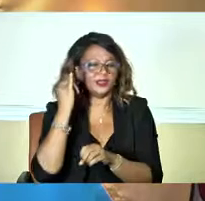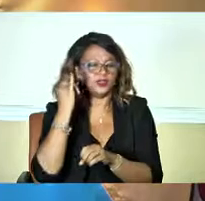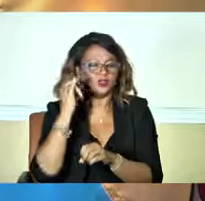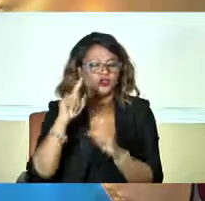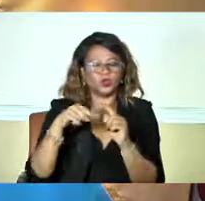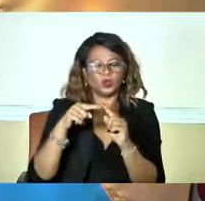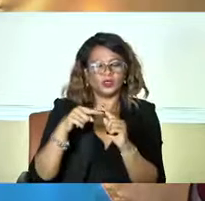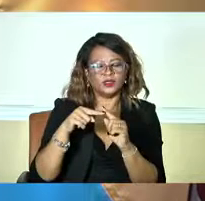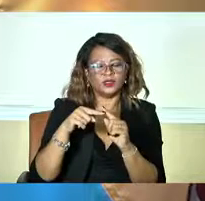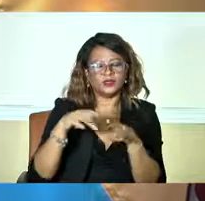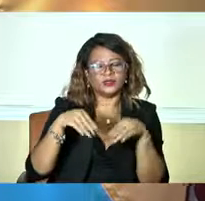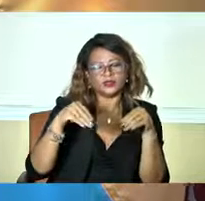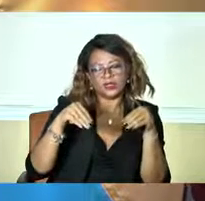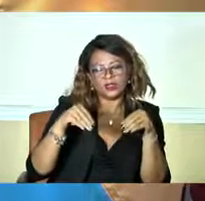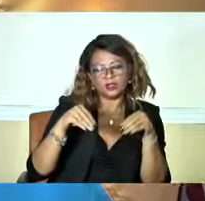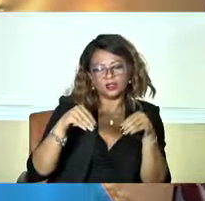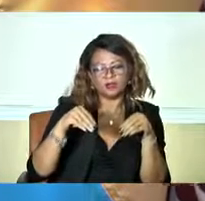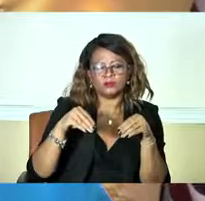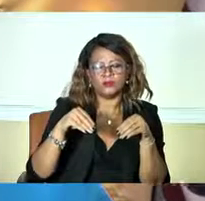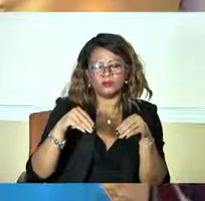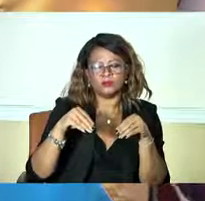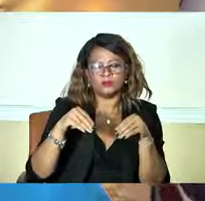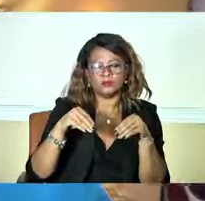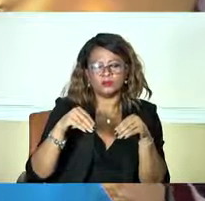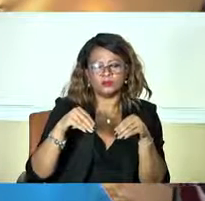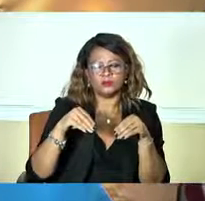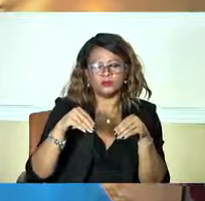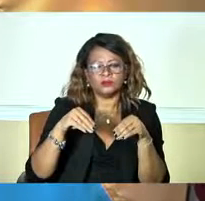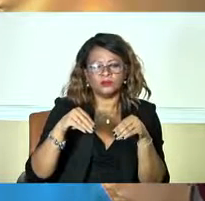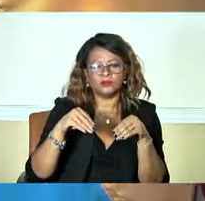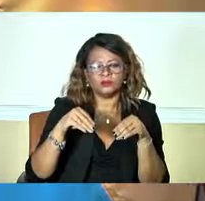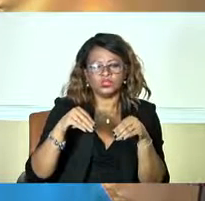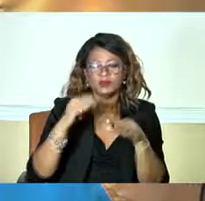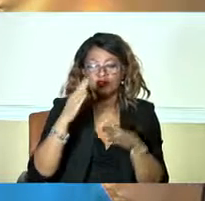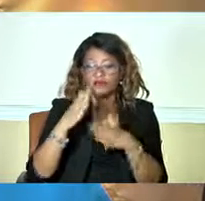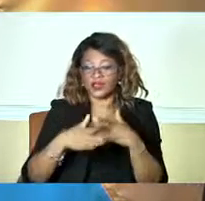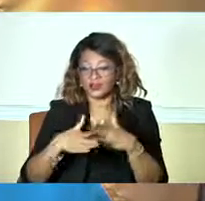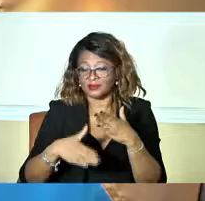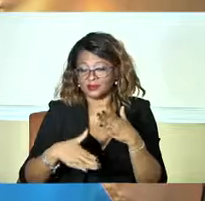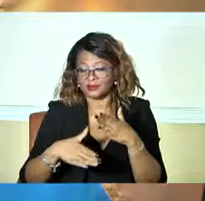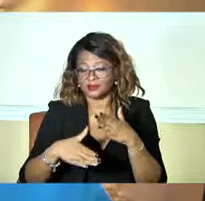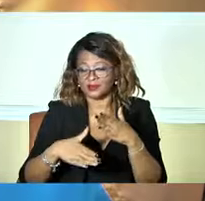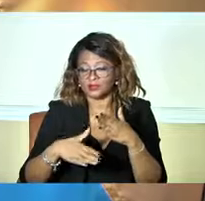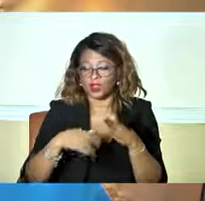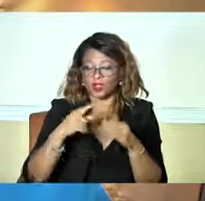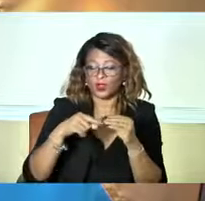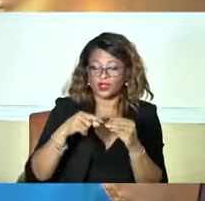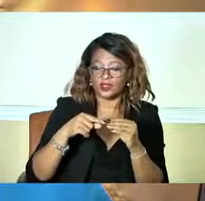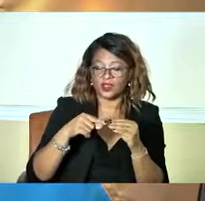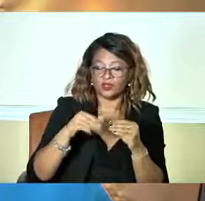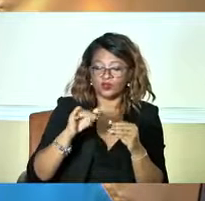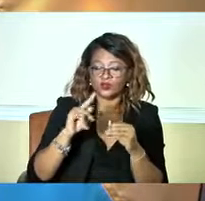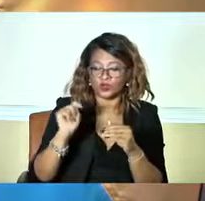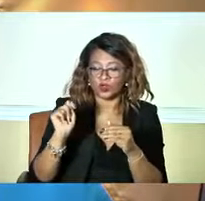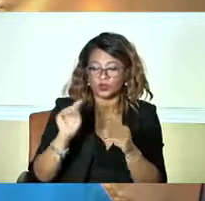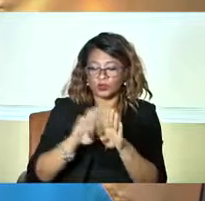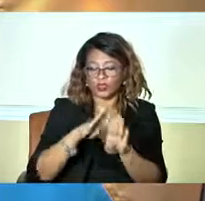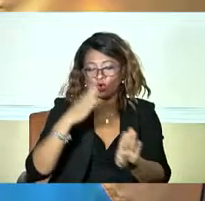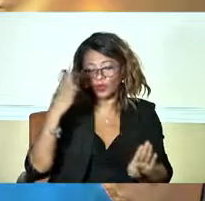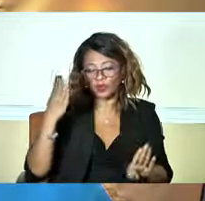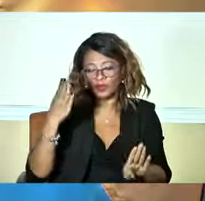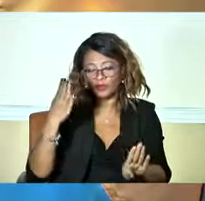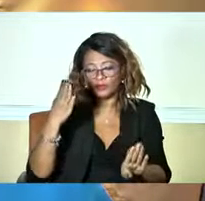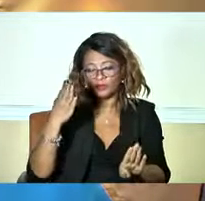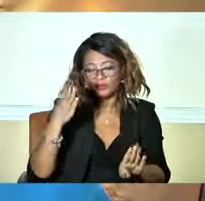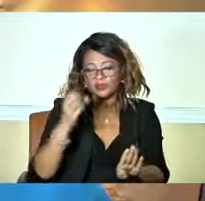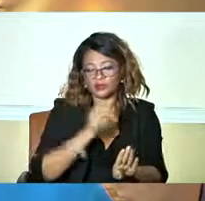when that sale, although there's some variables, of course, could be finalized and when that resort could reopen with employment.